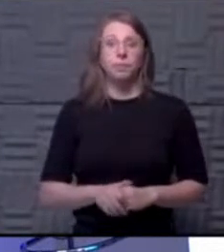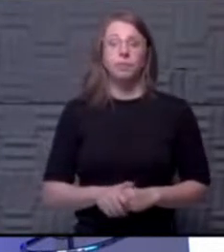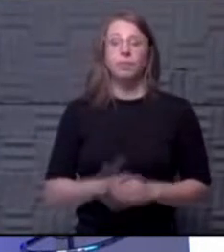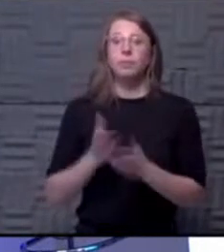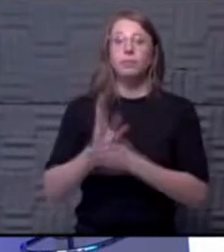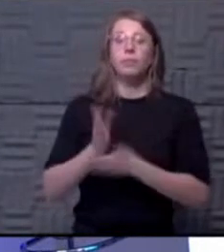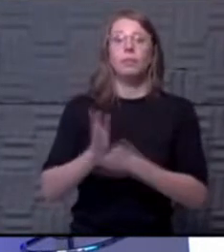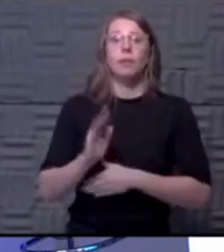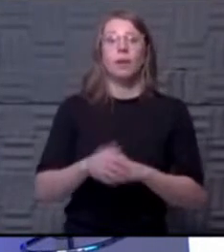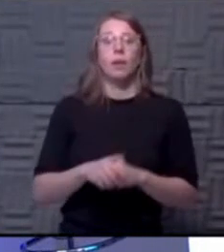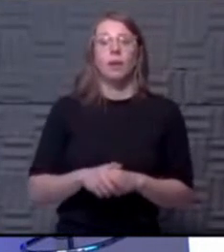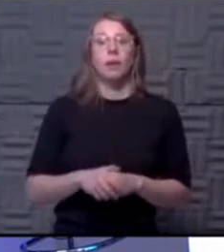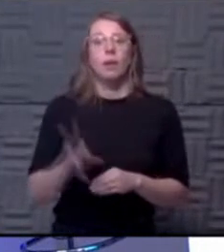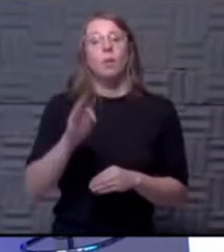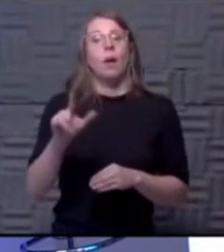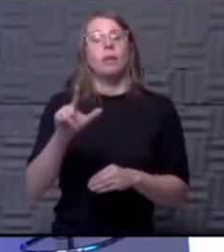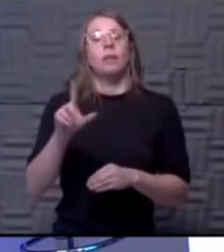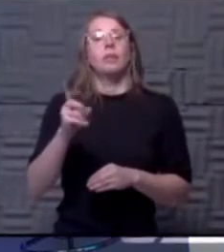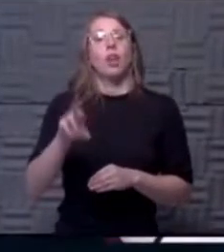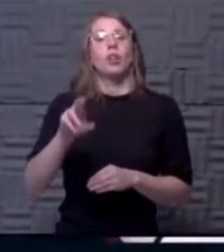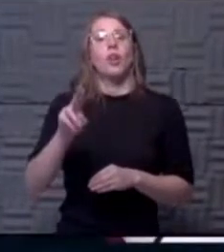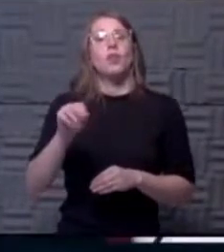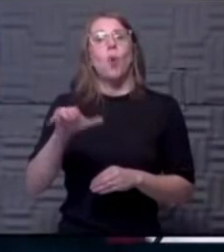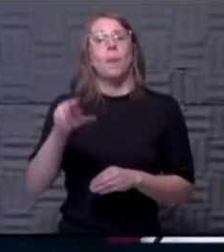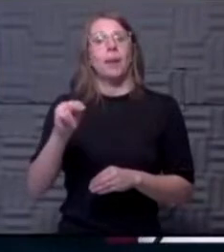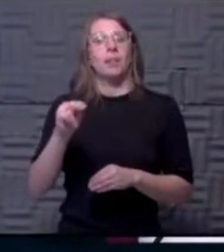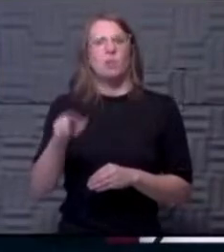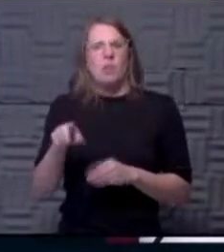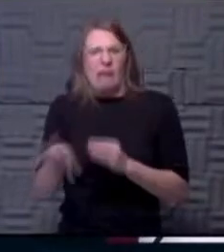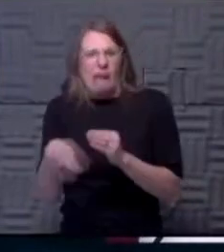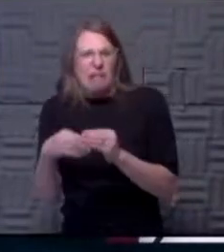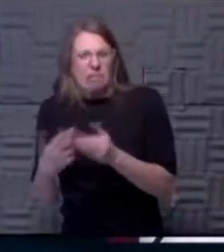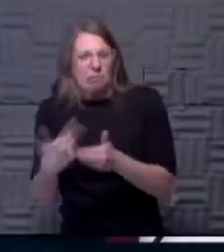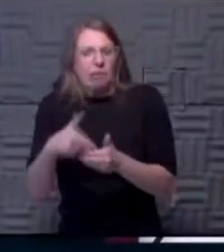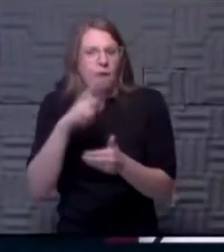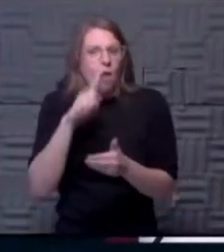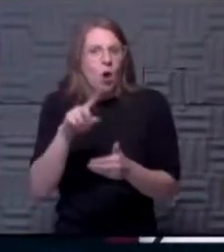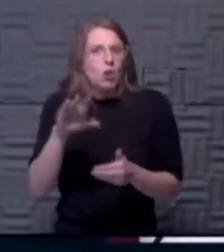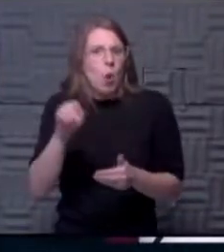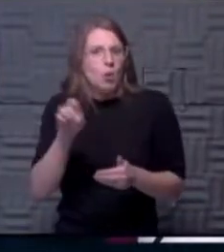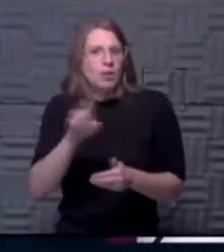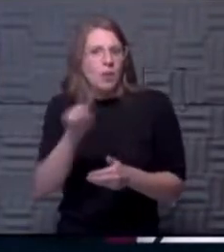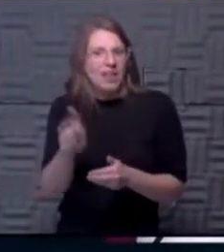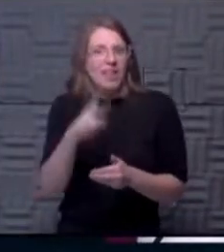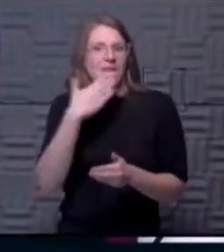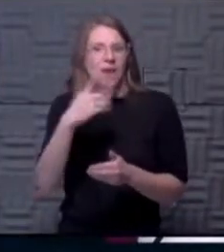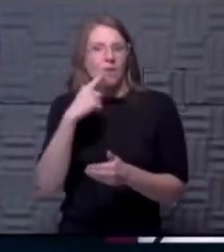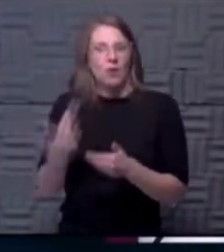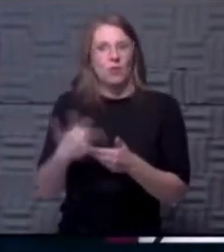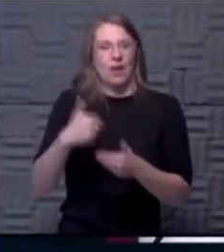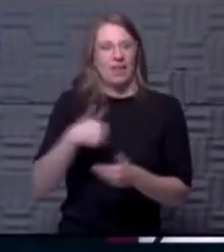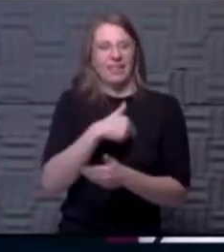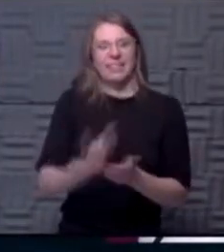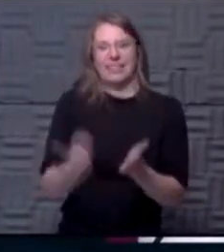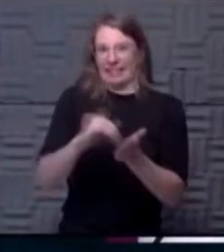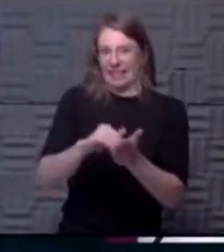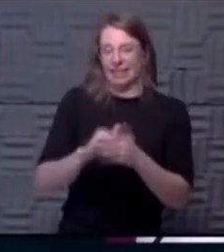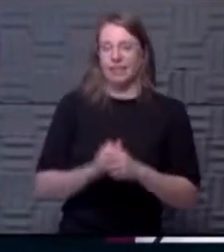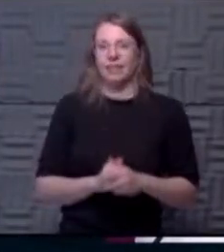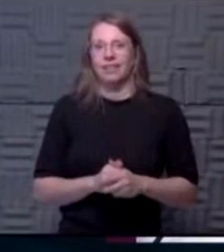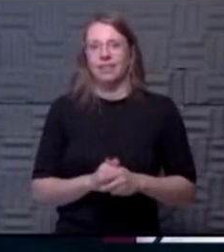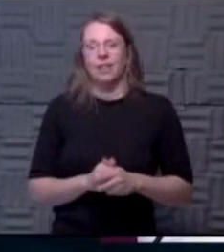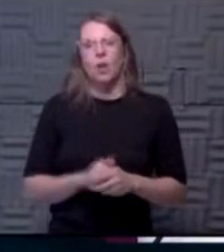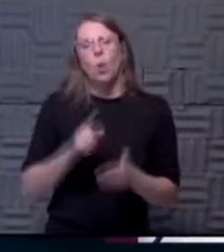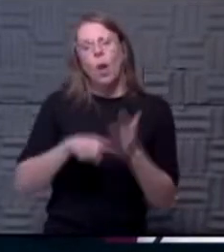All right. Well, Dr. Norman, I know we already snuck you in here for Cody's question, but thanks for joining us again. What are